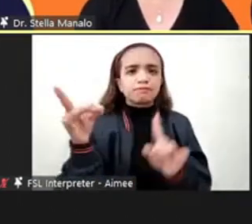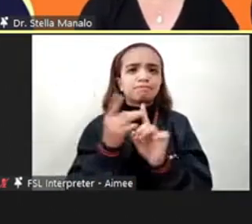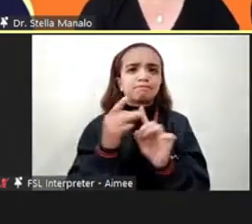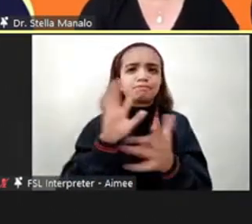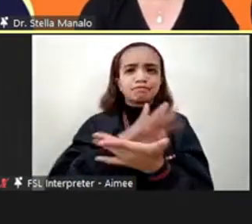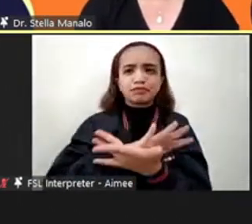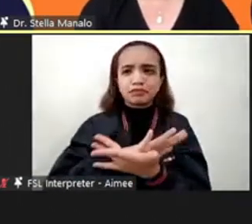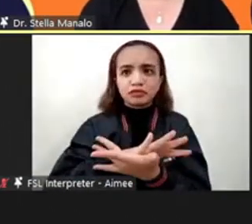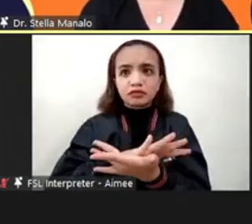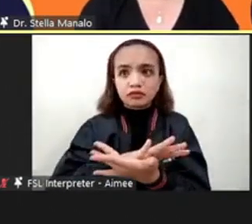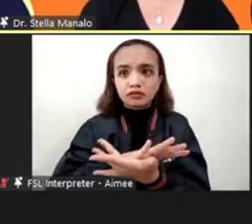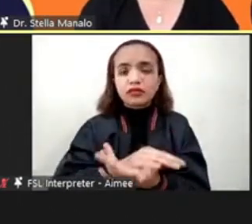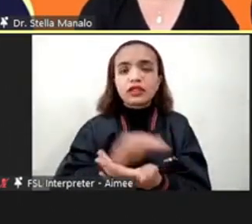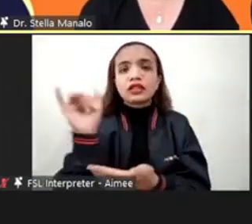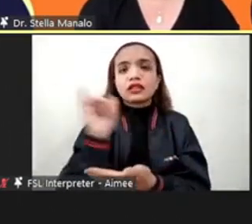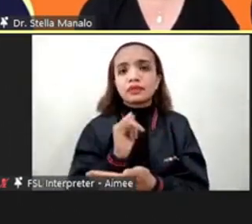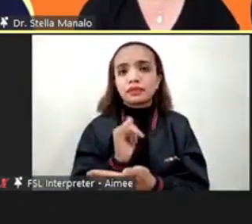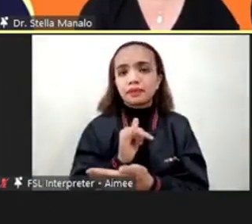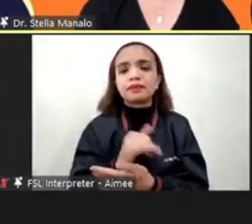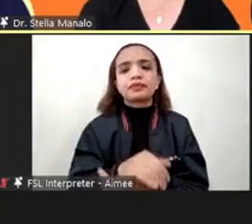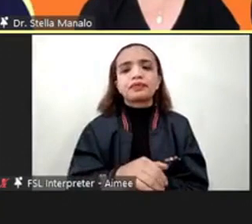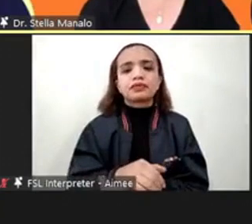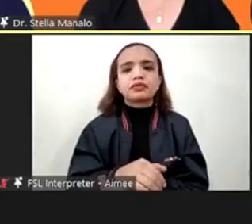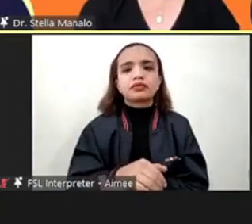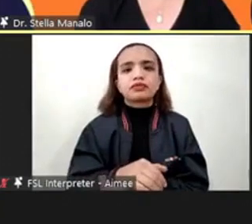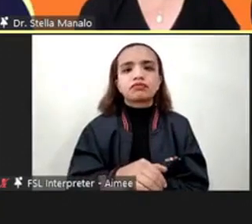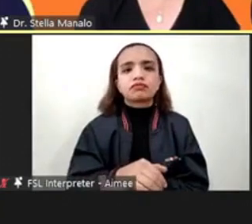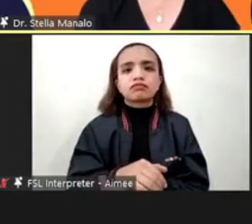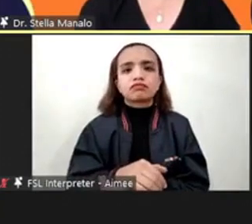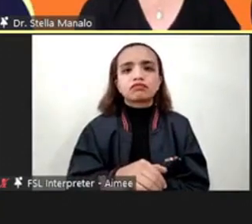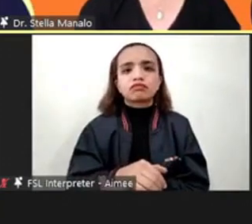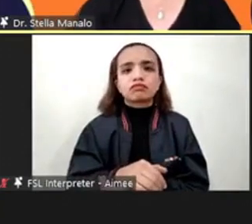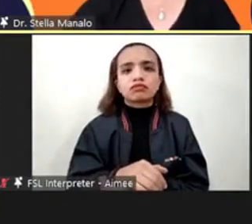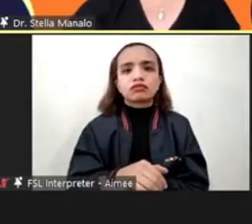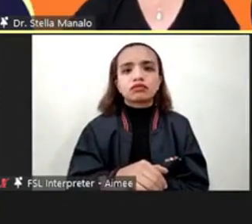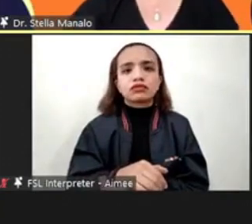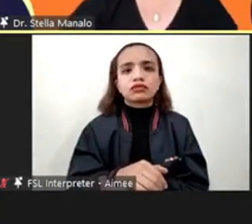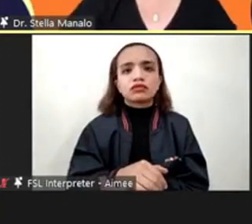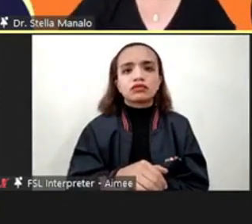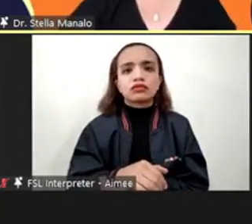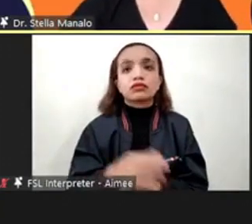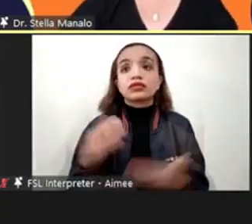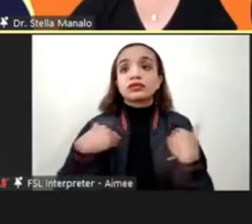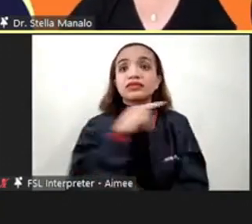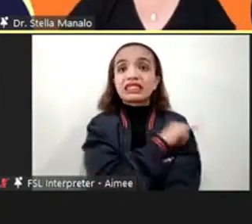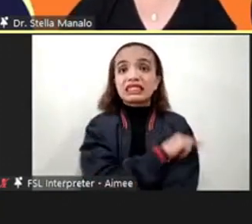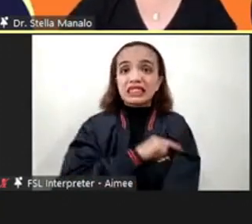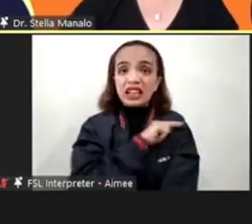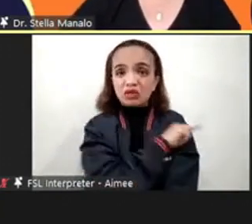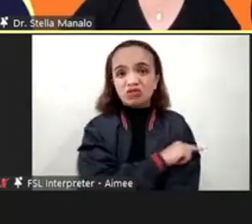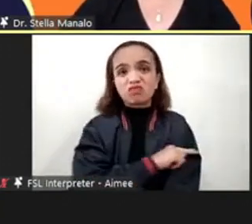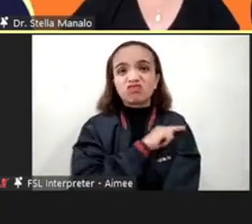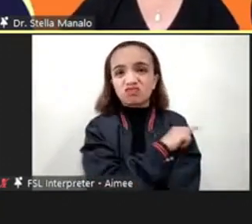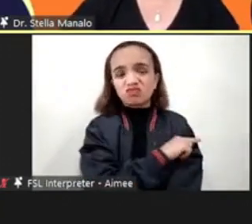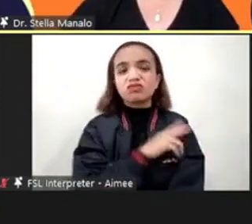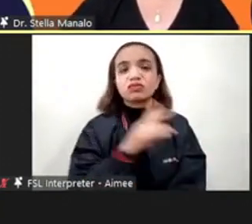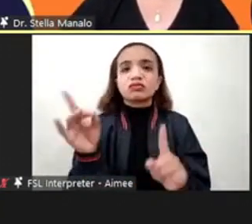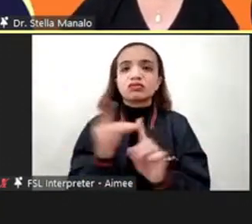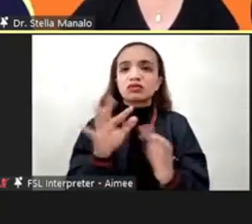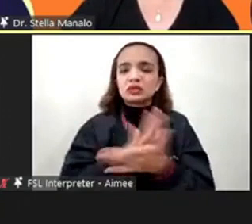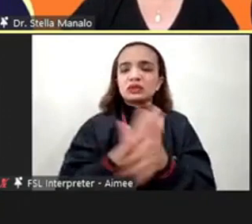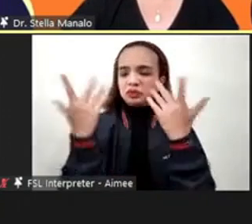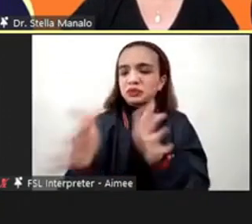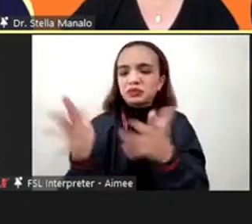we know in our mind that um, may natural immunity na tayo or na-vaccinate na